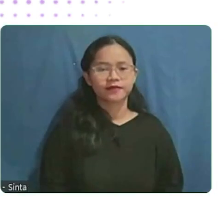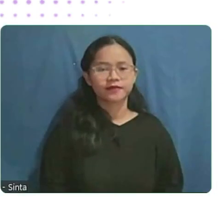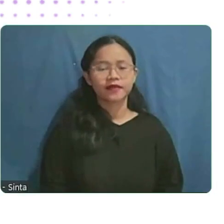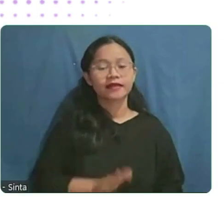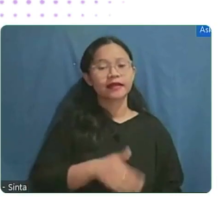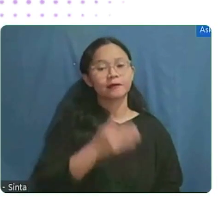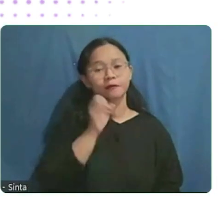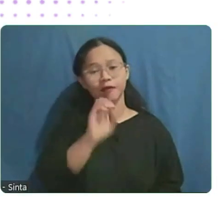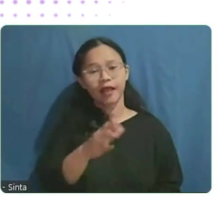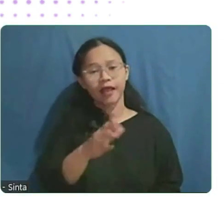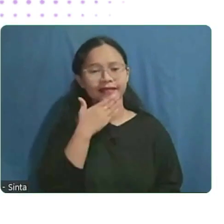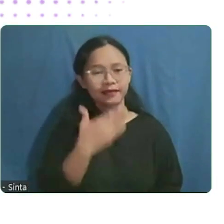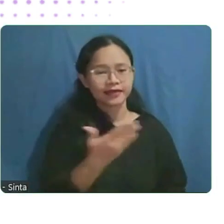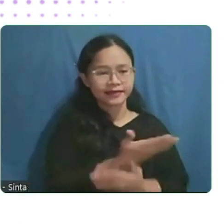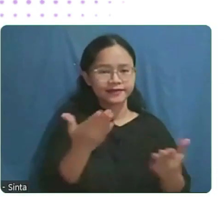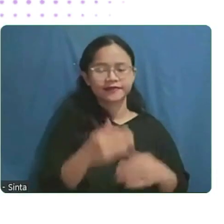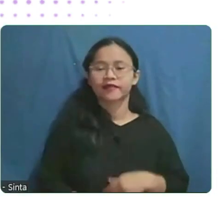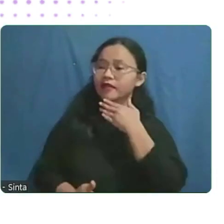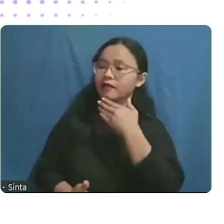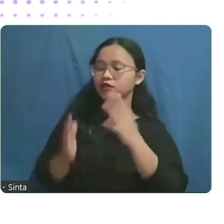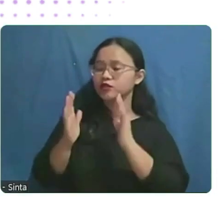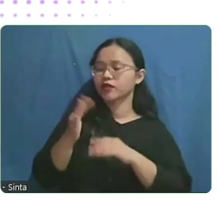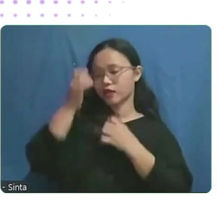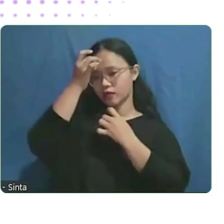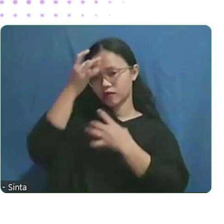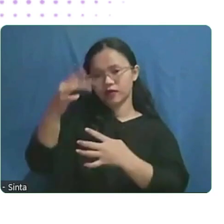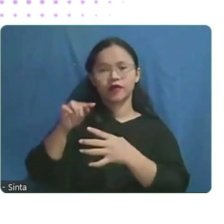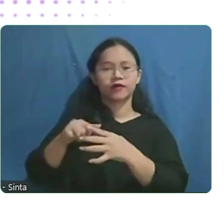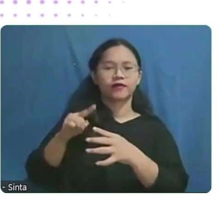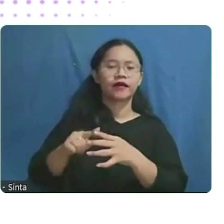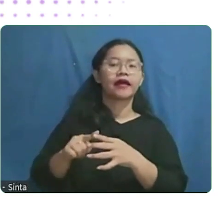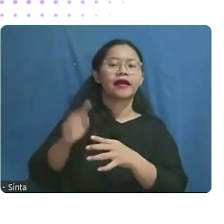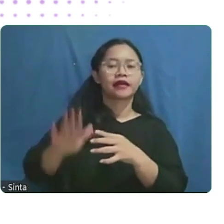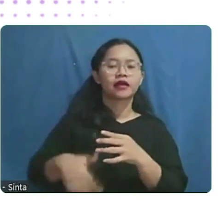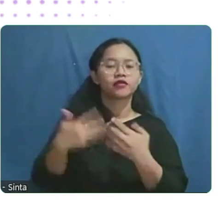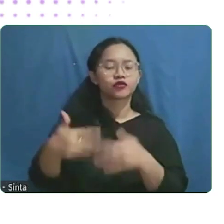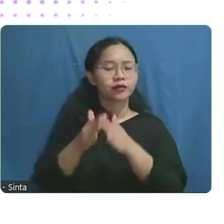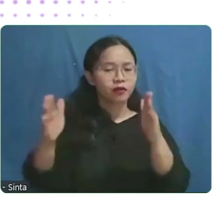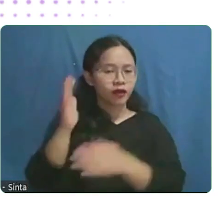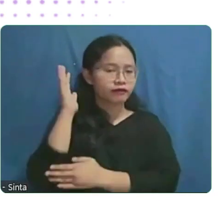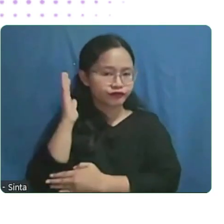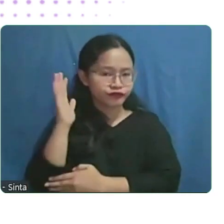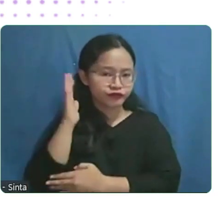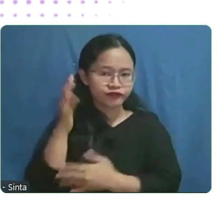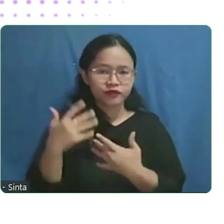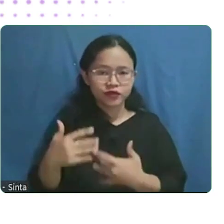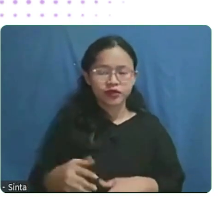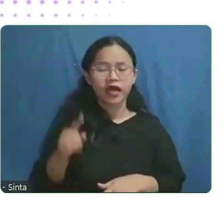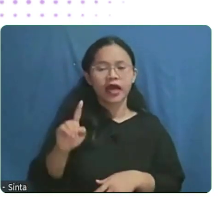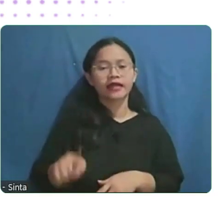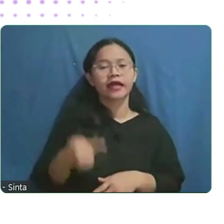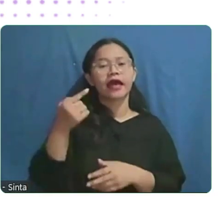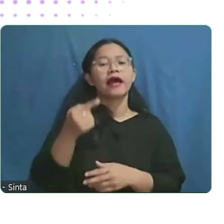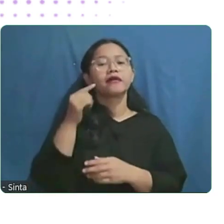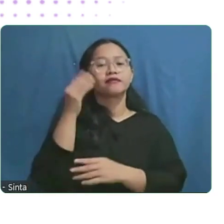Thank you very much, Honorable Dr. Imran, for sharing the keynote speech. Following that, we have a special presentation